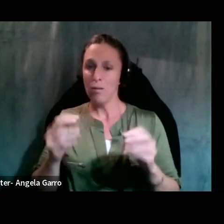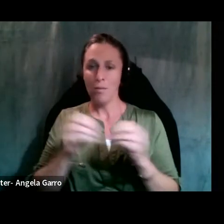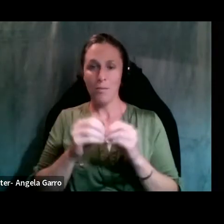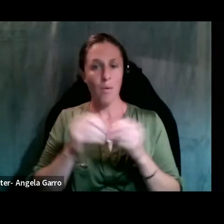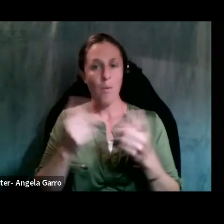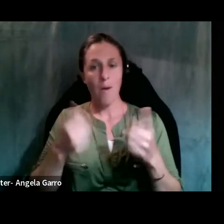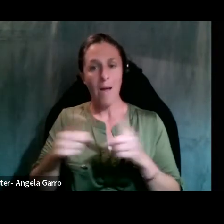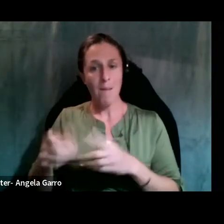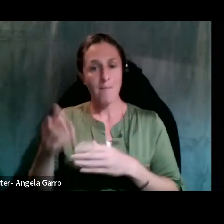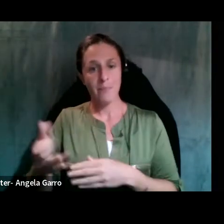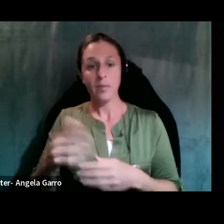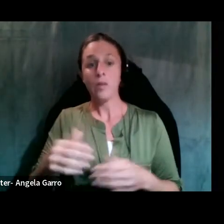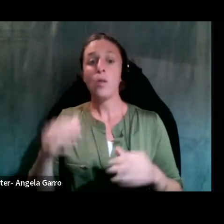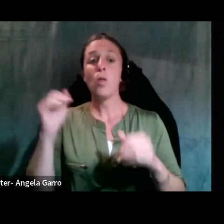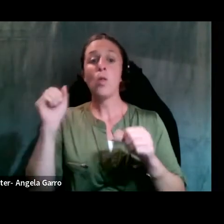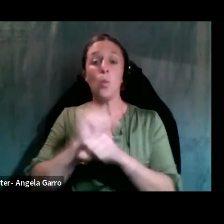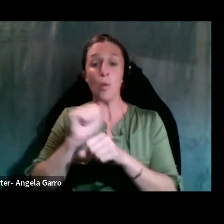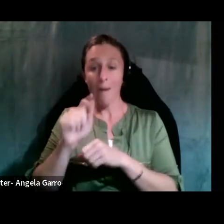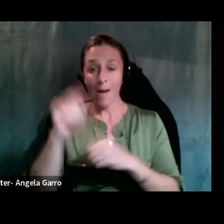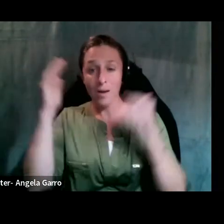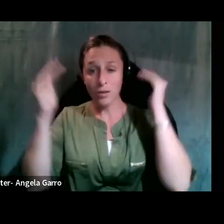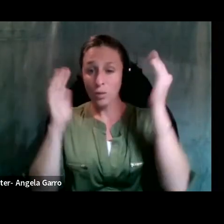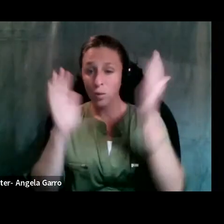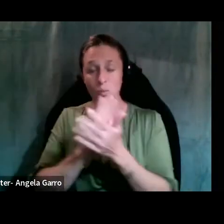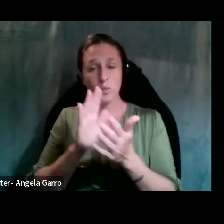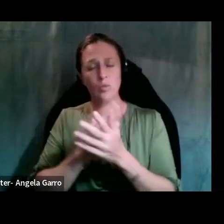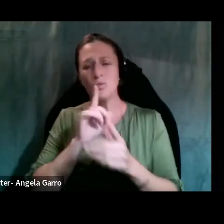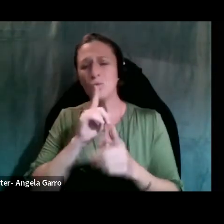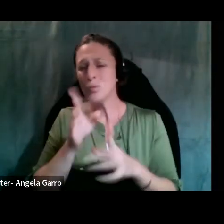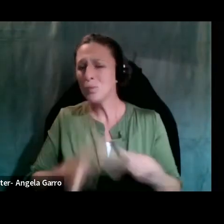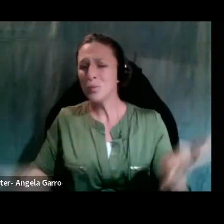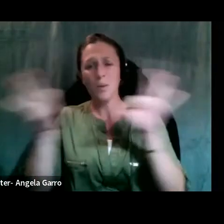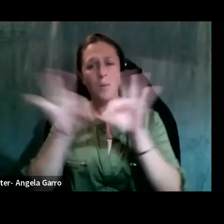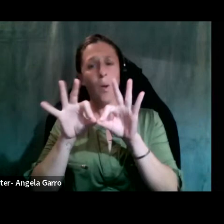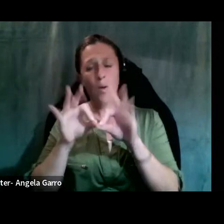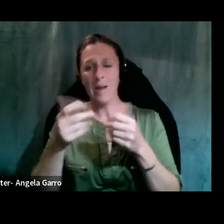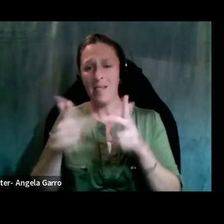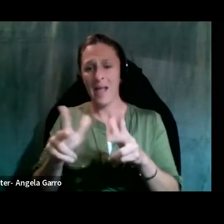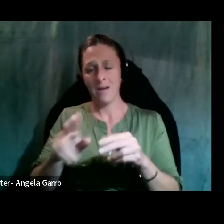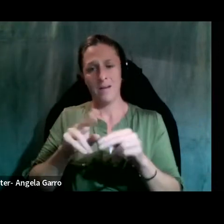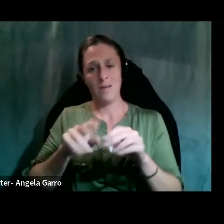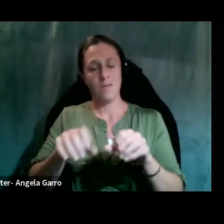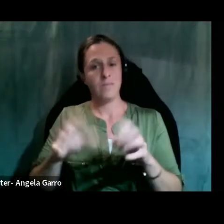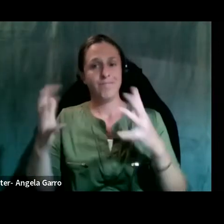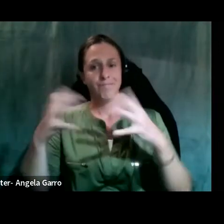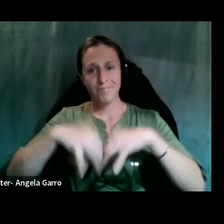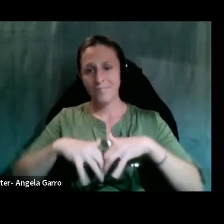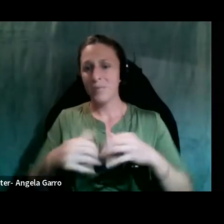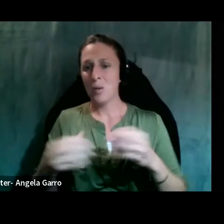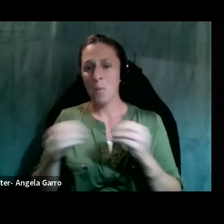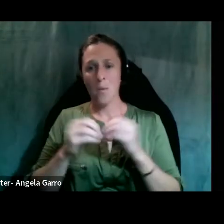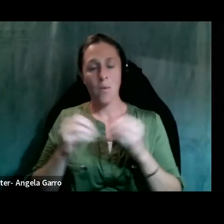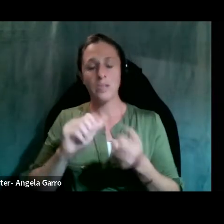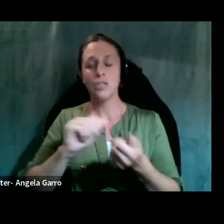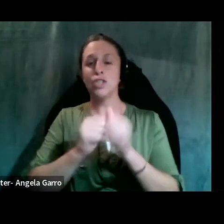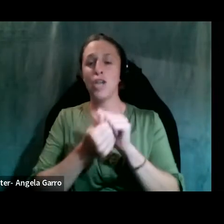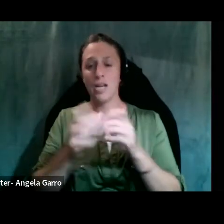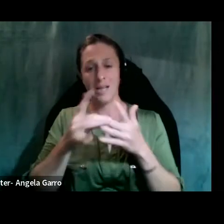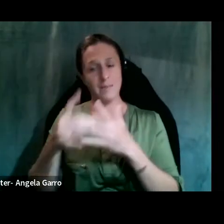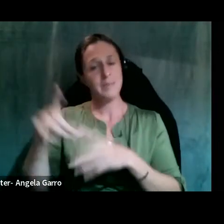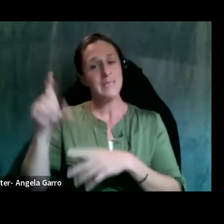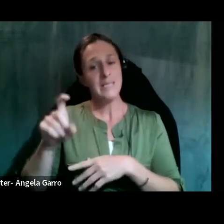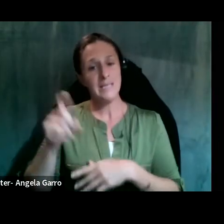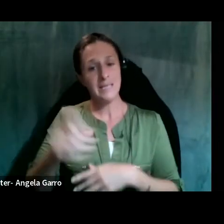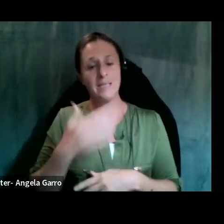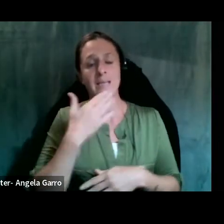adult school is too important to let it decay any further. A change of leadership is needed. Thank you. Thank you. Thank